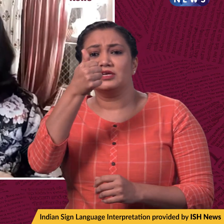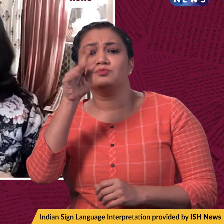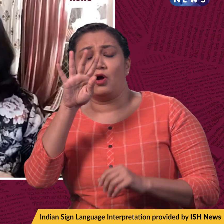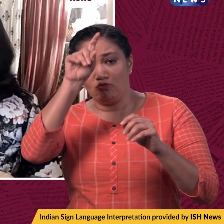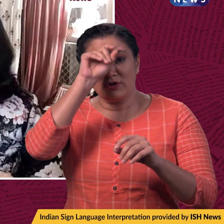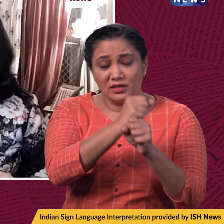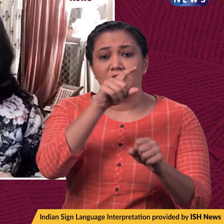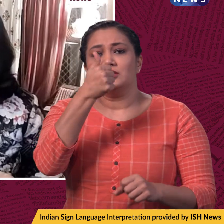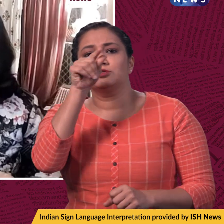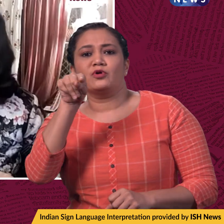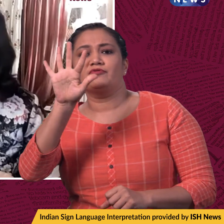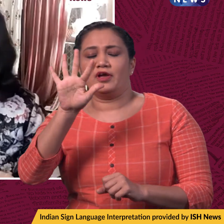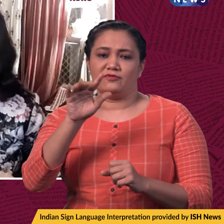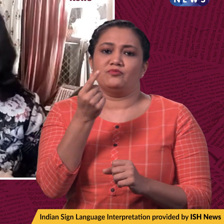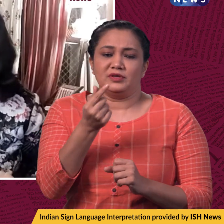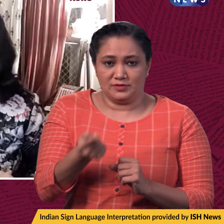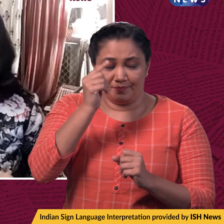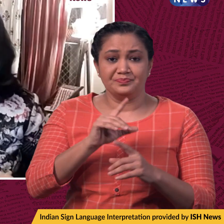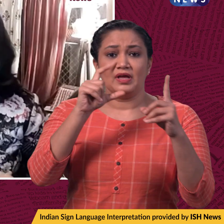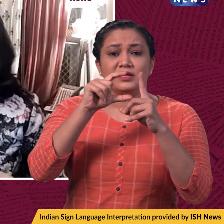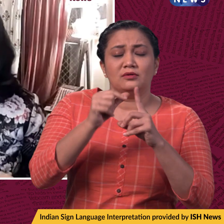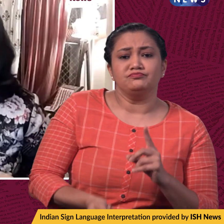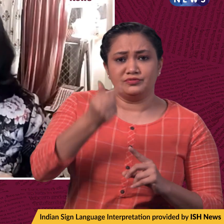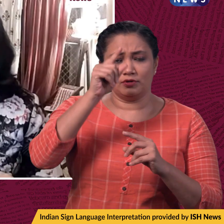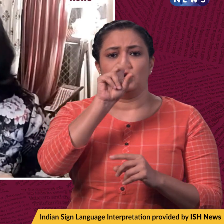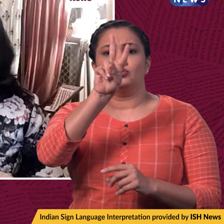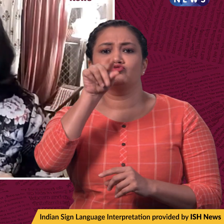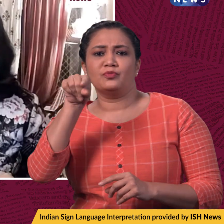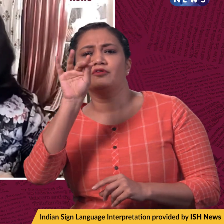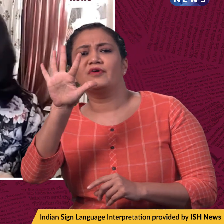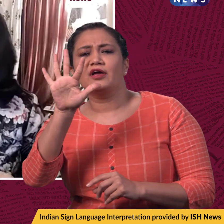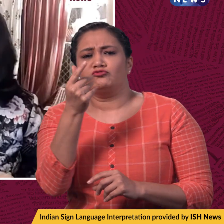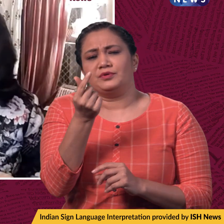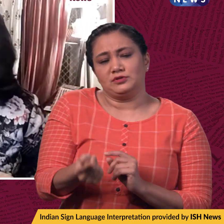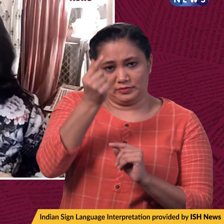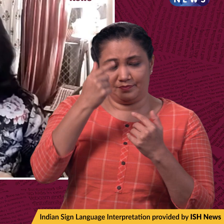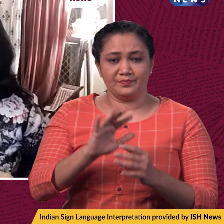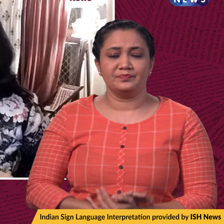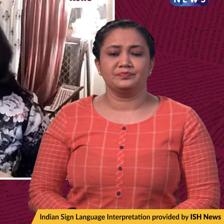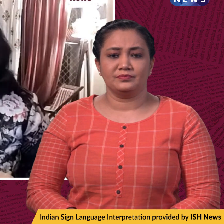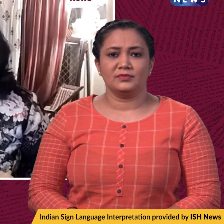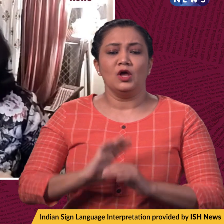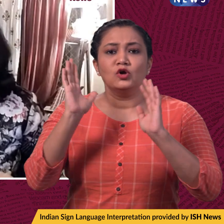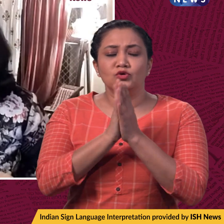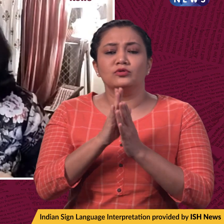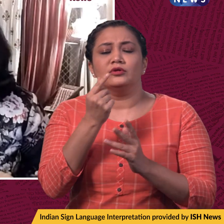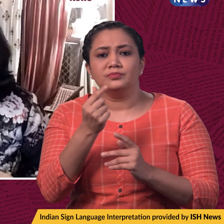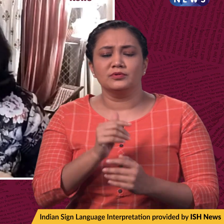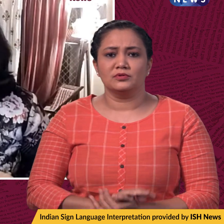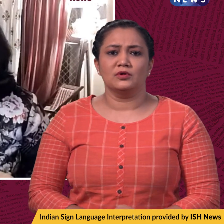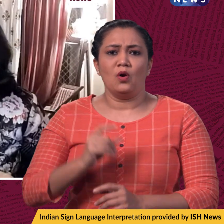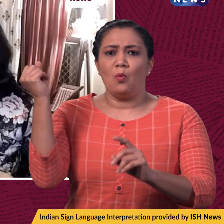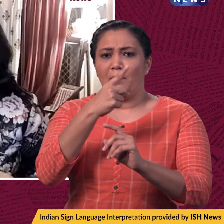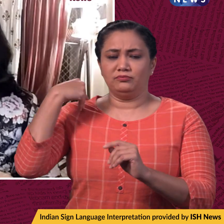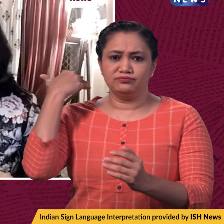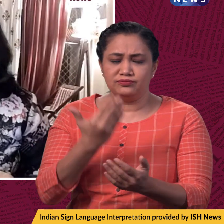by 6.5 rupees per kg. In Delhi, the price was hiked by 2.5 rupees per kg, taking the total increase in rates